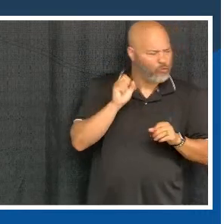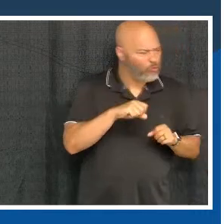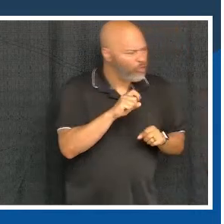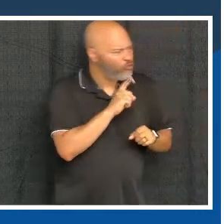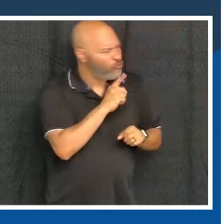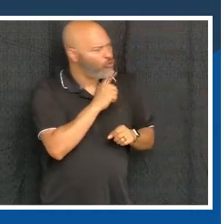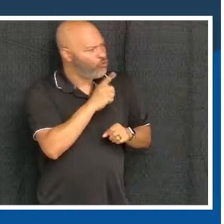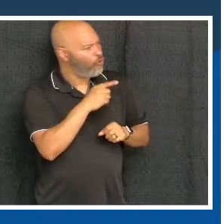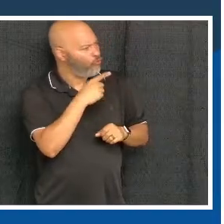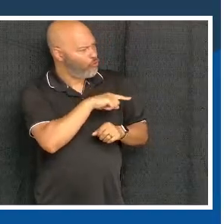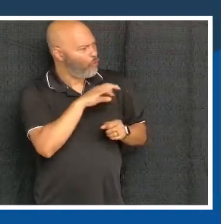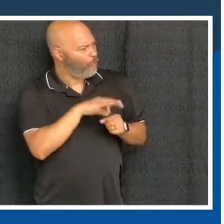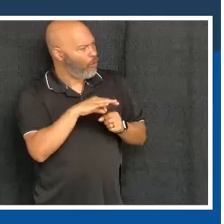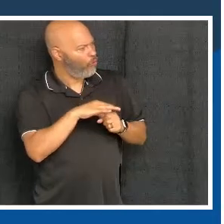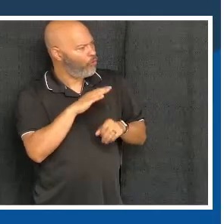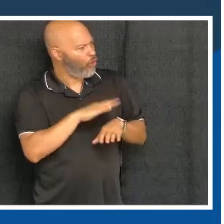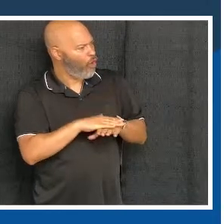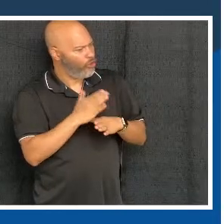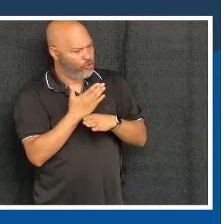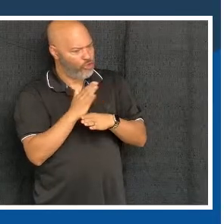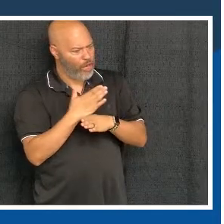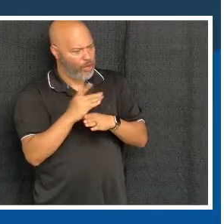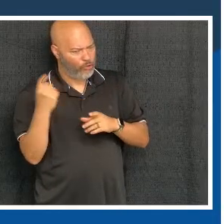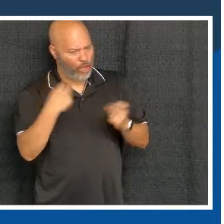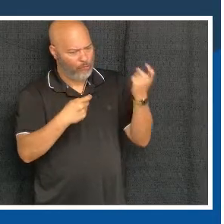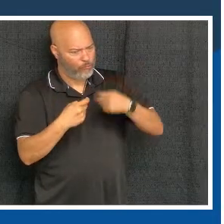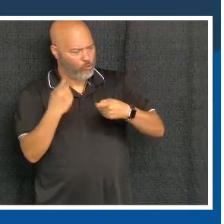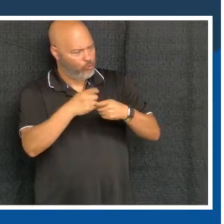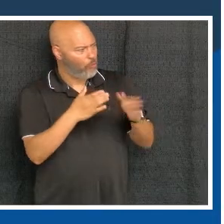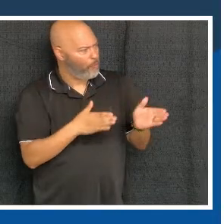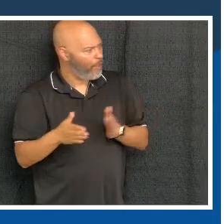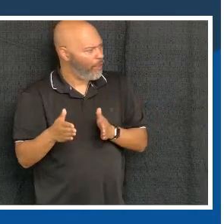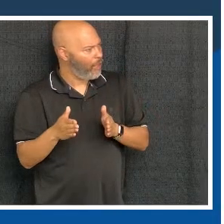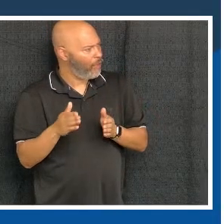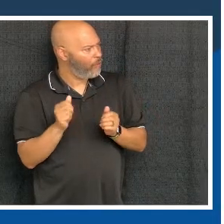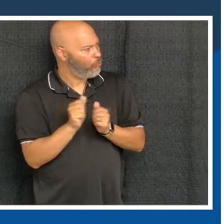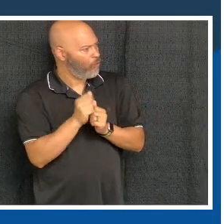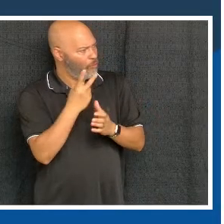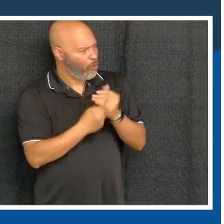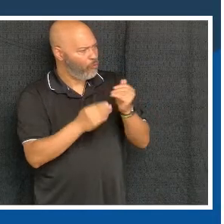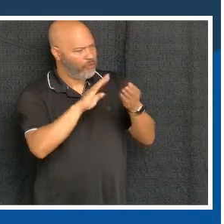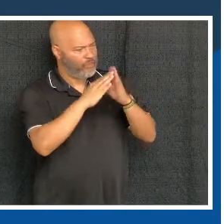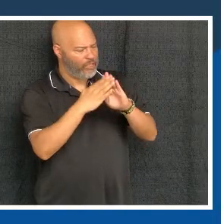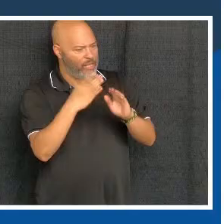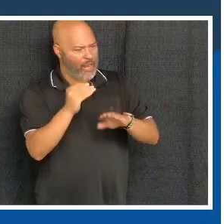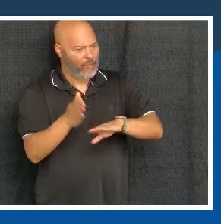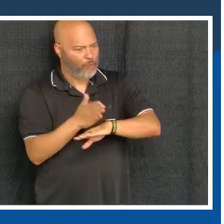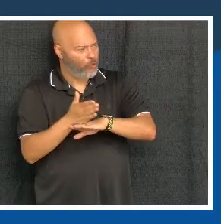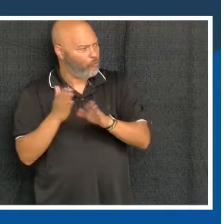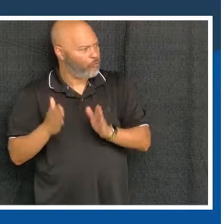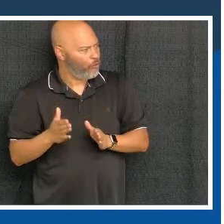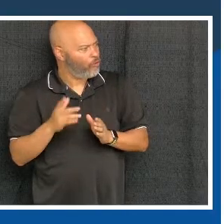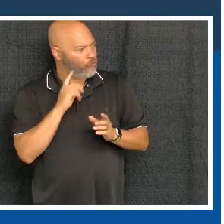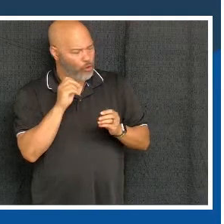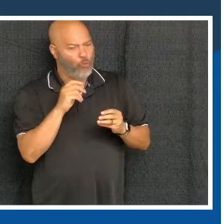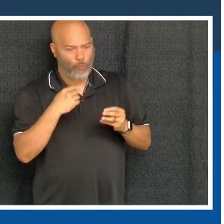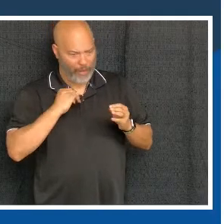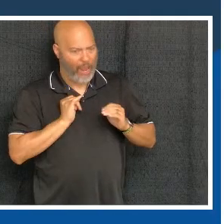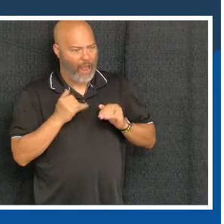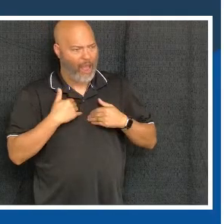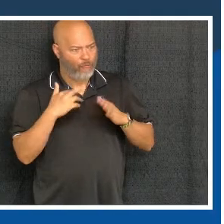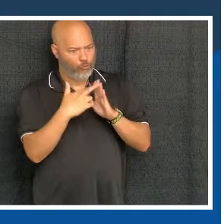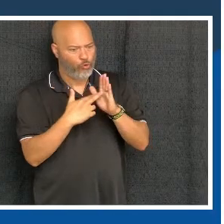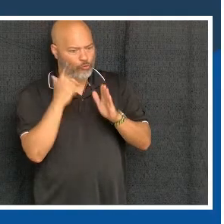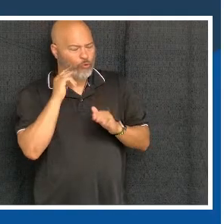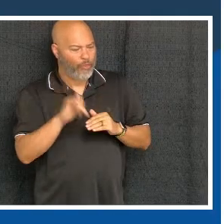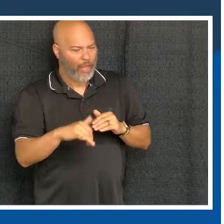This council recently voted on a shared contribution plan with both the city and the development. So there's provisions for all of that